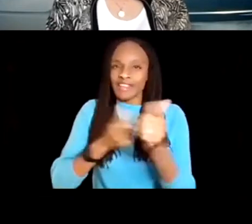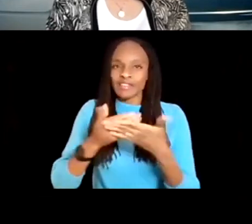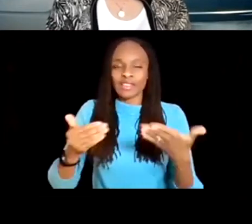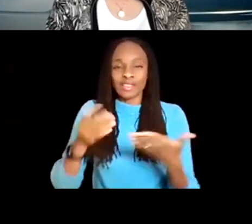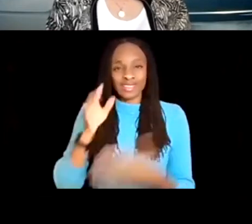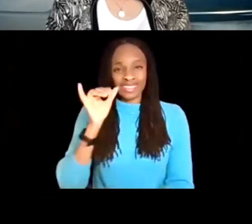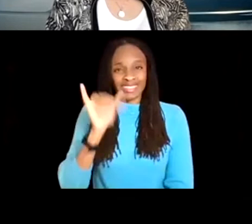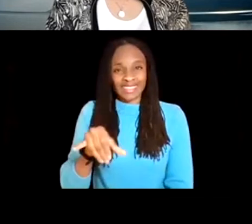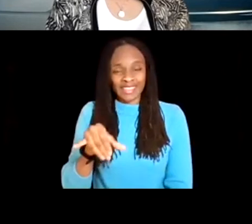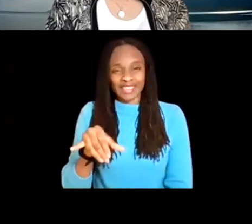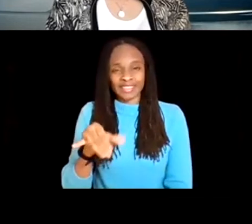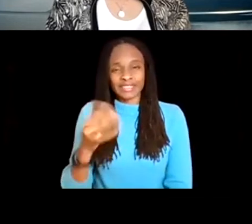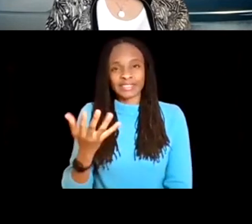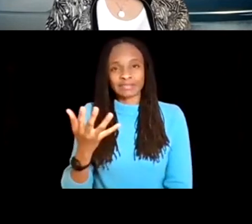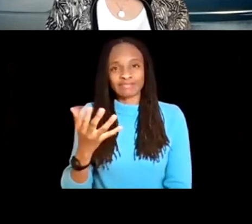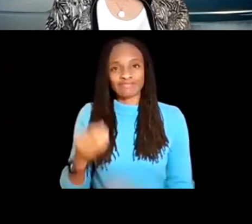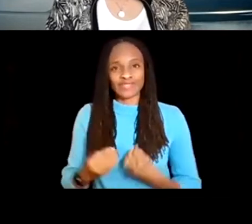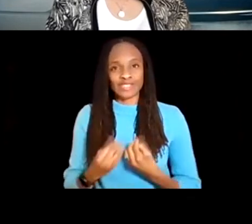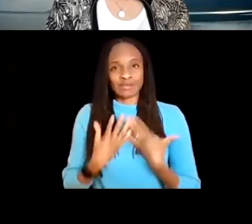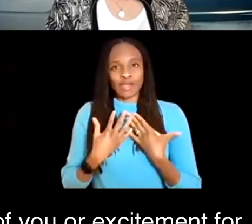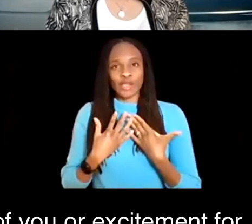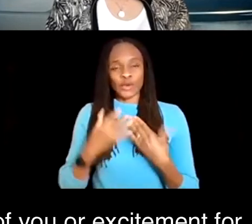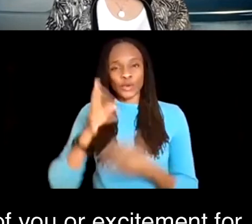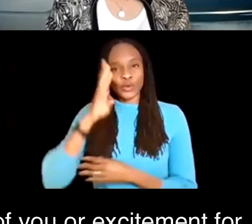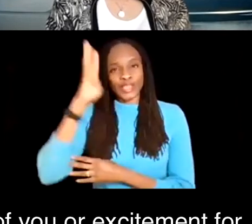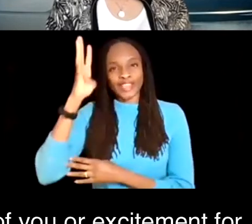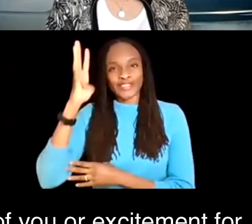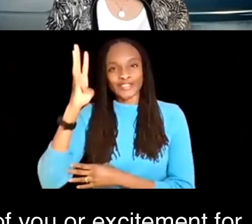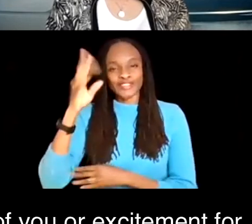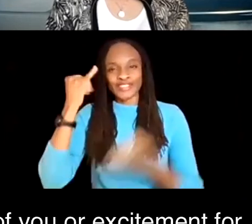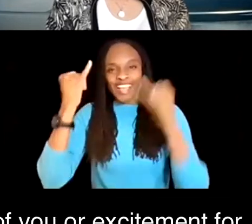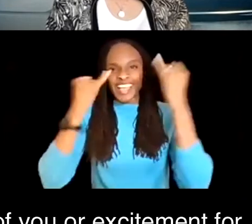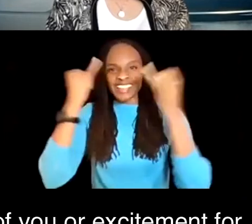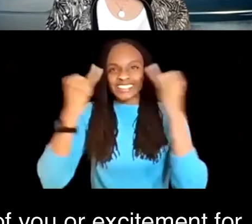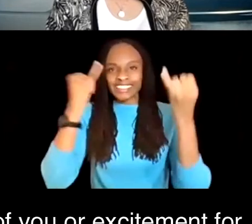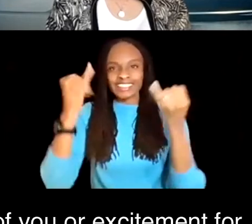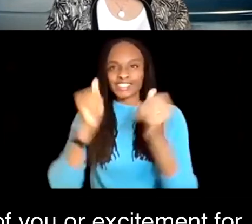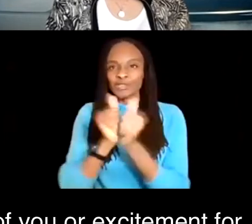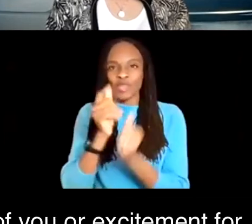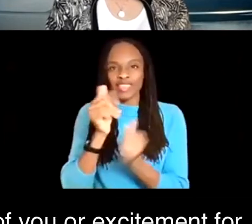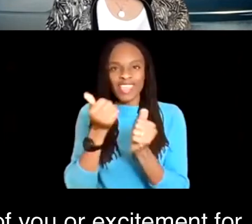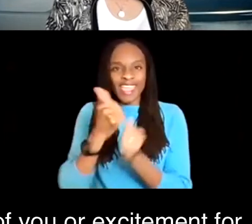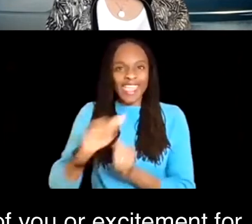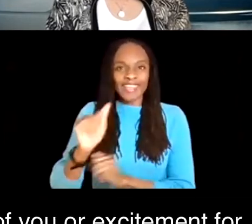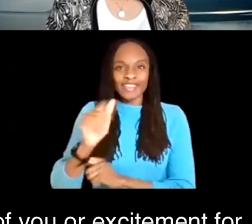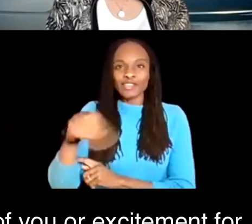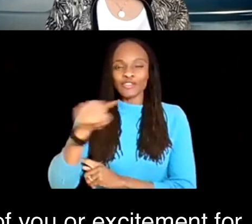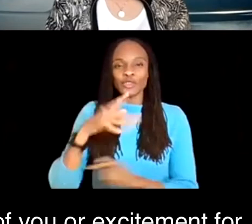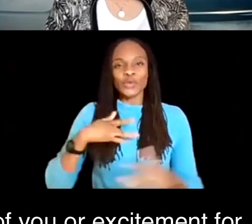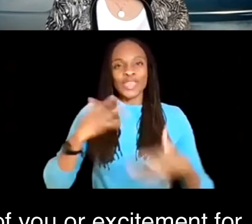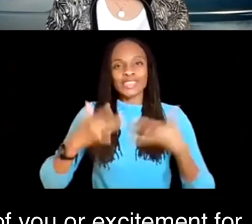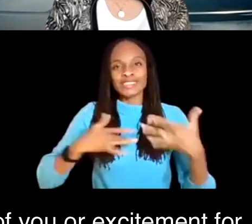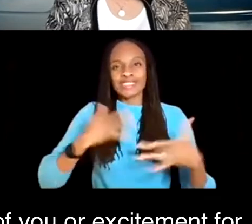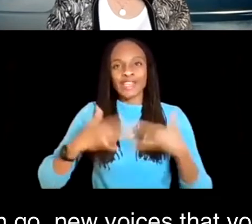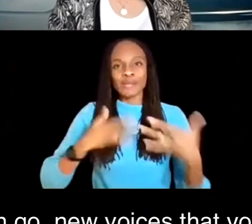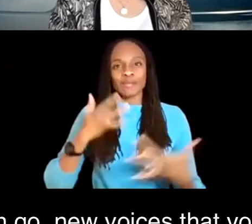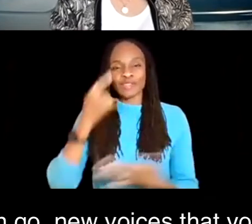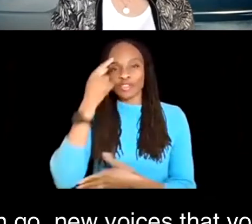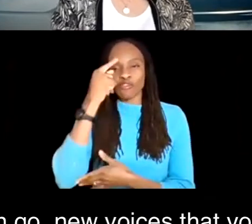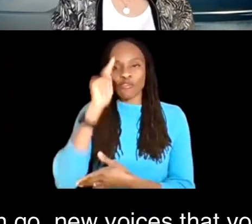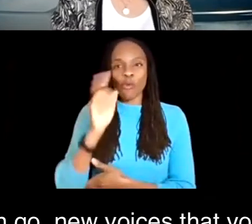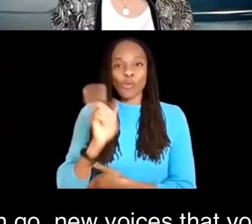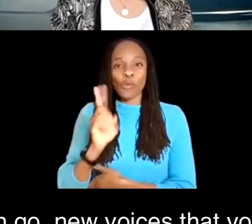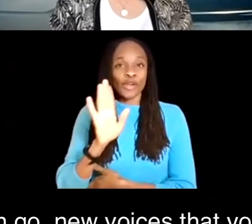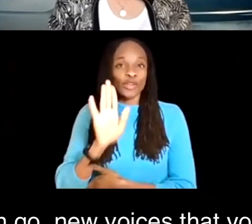spark creative ideas in any of you, or excitement for new places that your career can